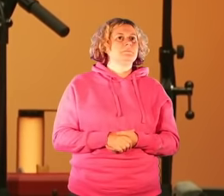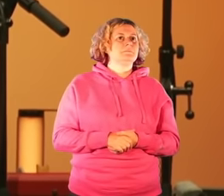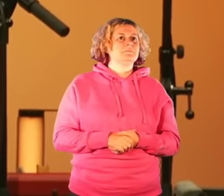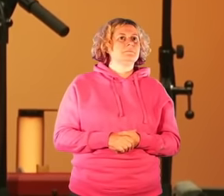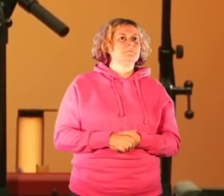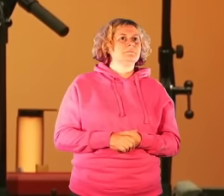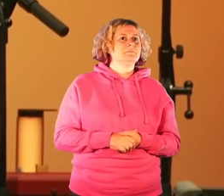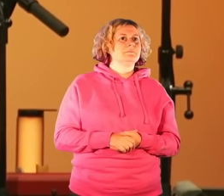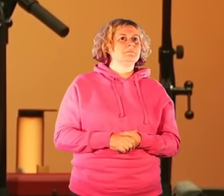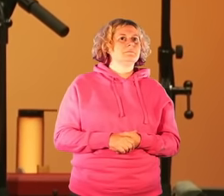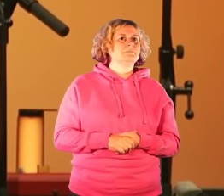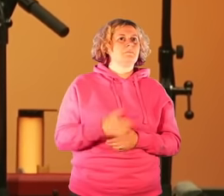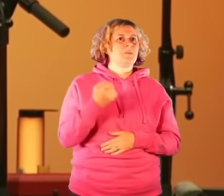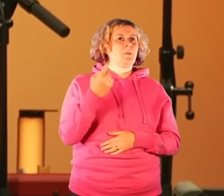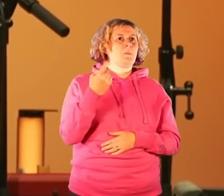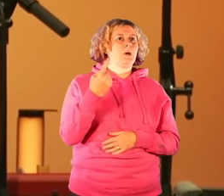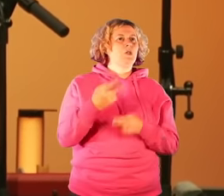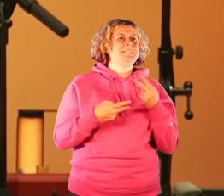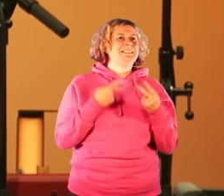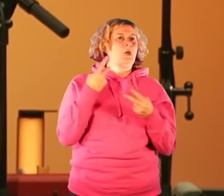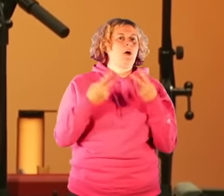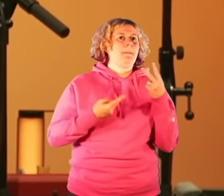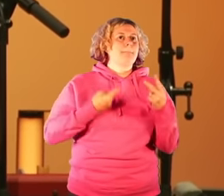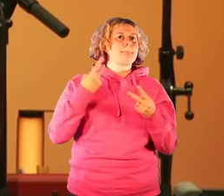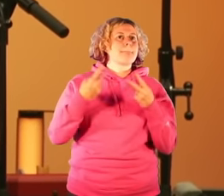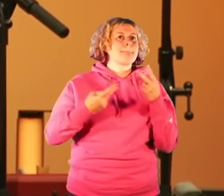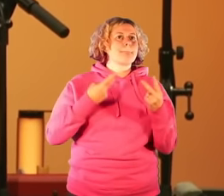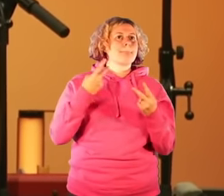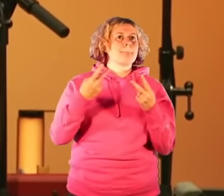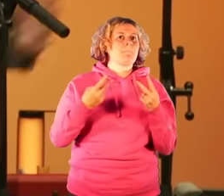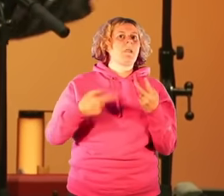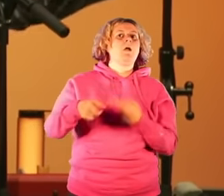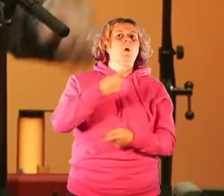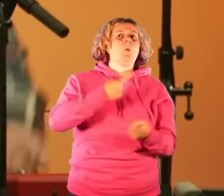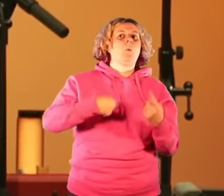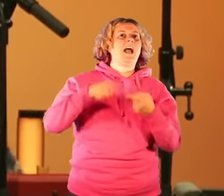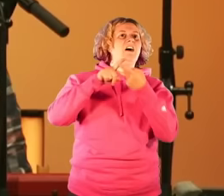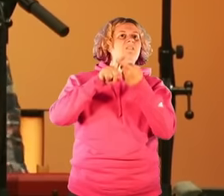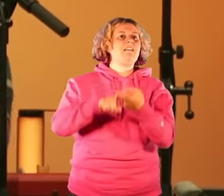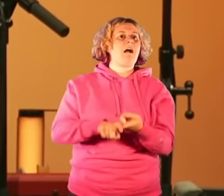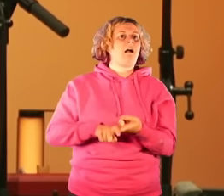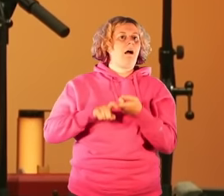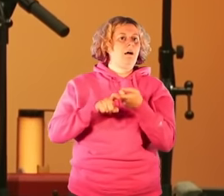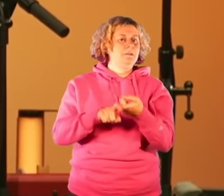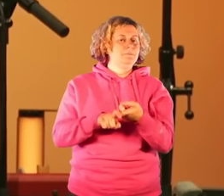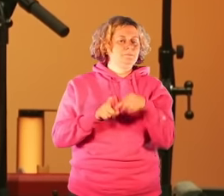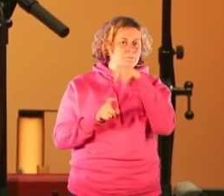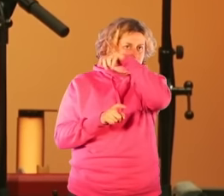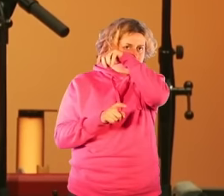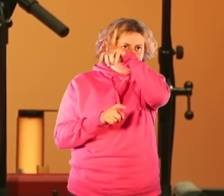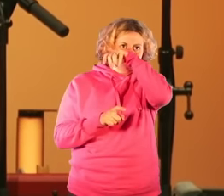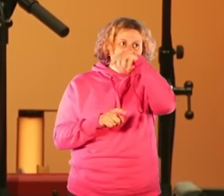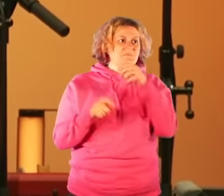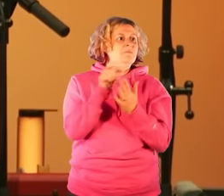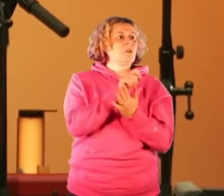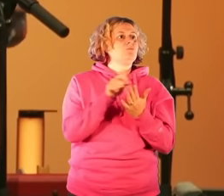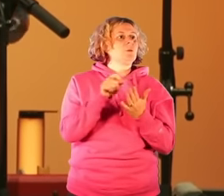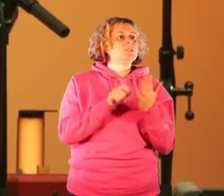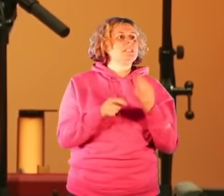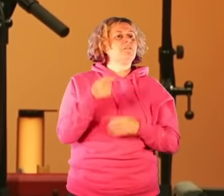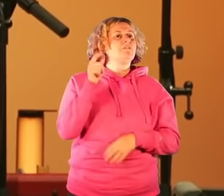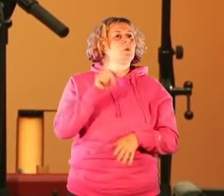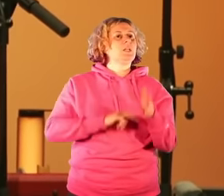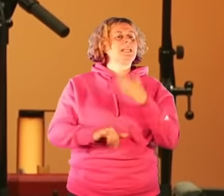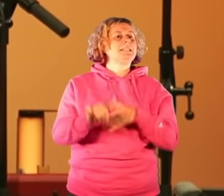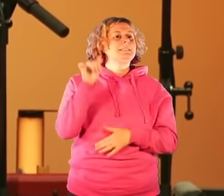let's say, one more song. This song is We Have an Anchor, which we wrote a few years ago. And I was thinking about that